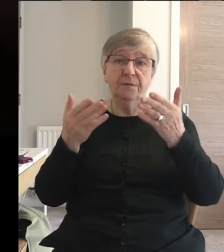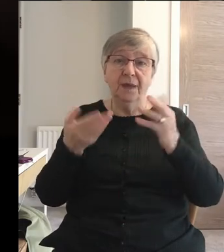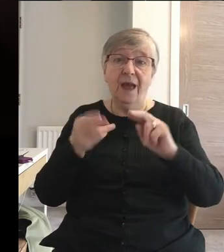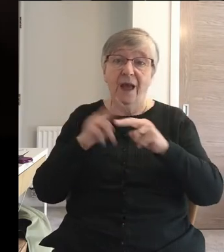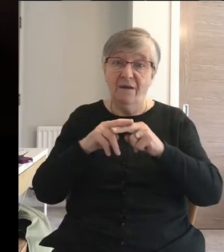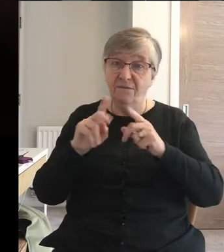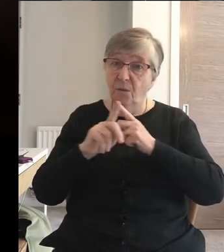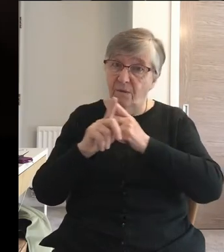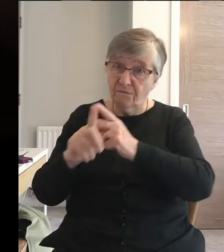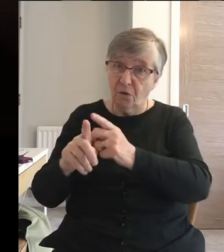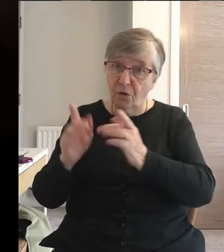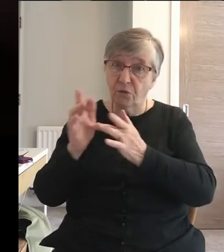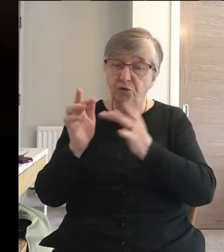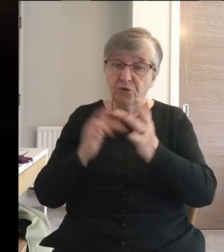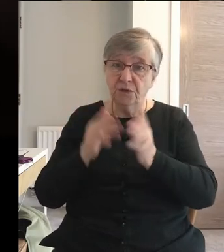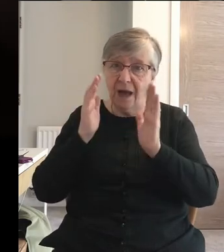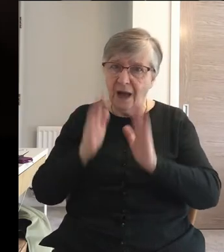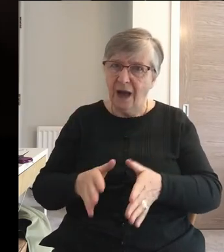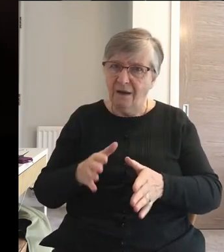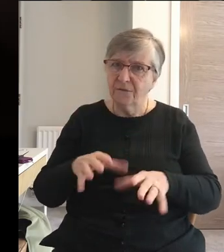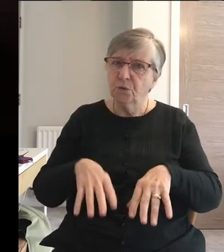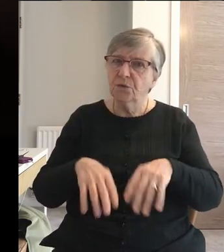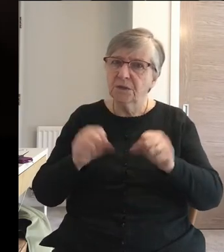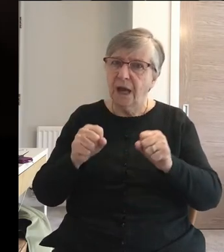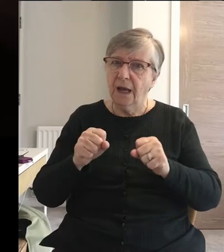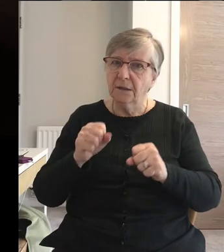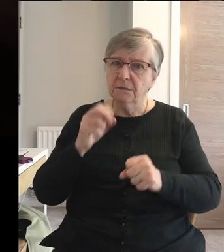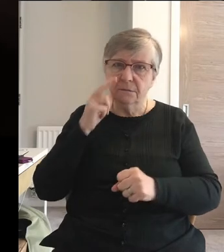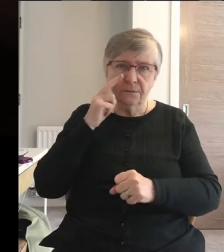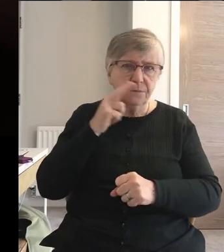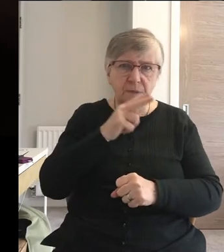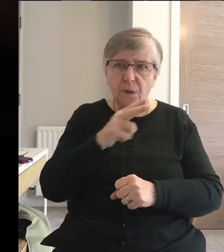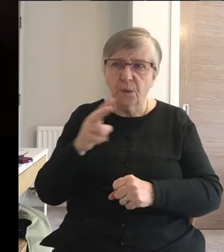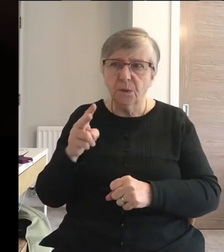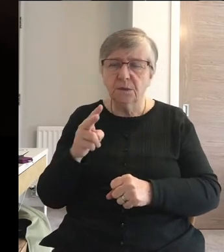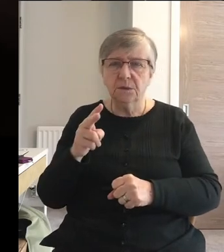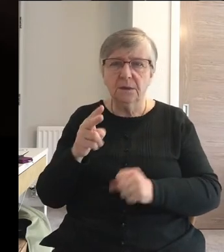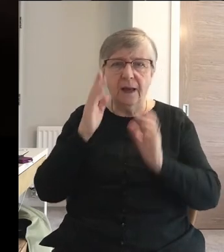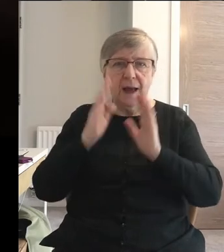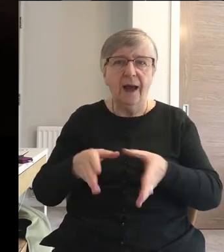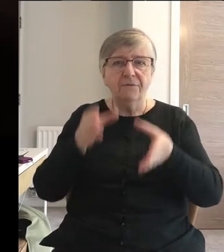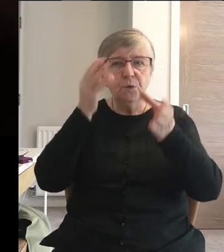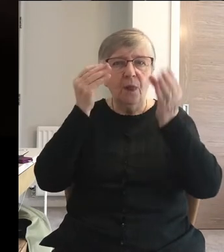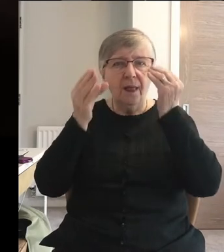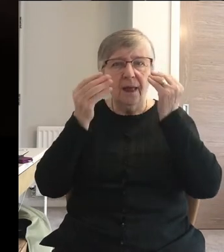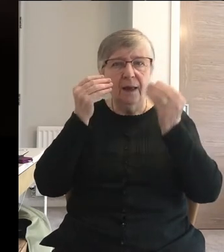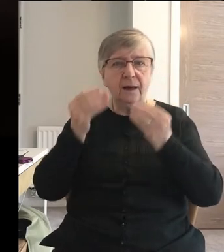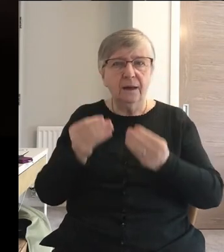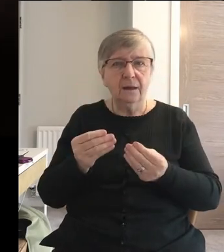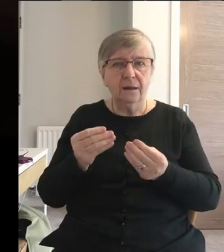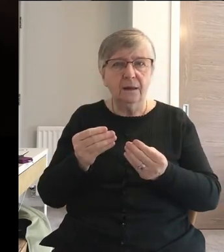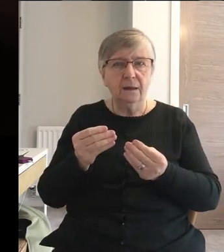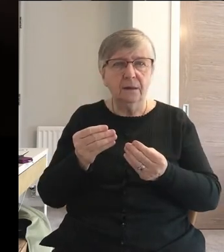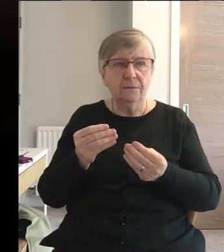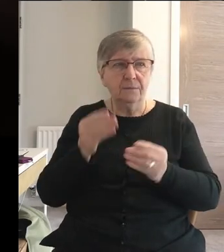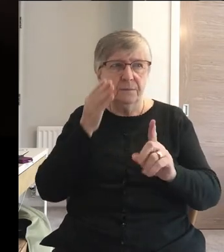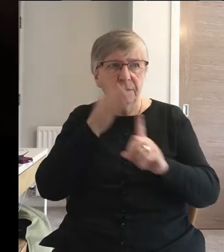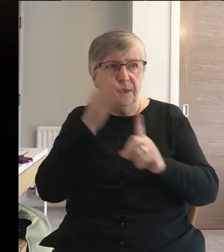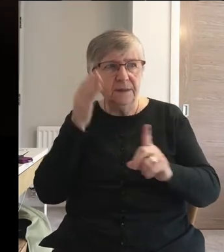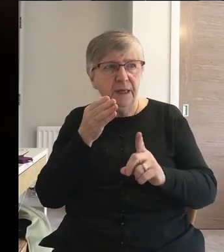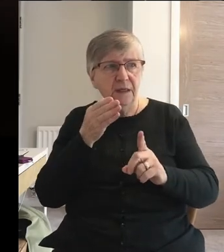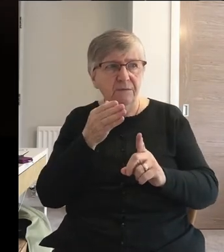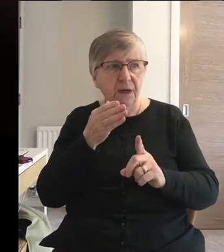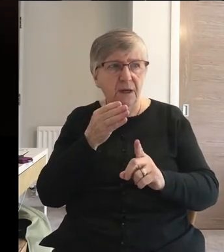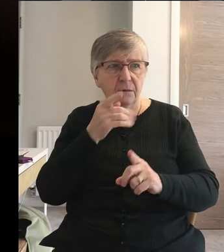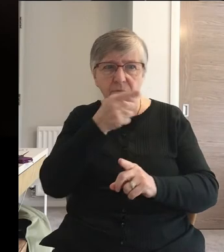Well, if we're going to follow Jesus, we have to start taking notice. We have to learn to